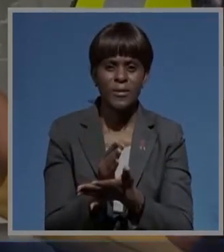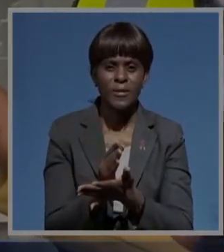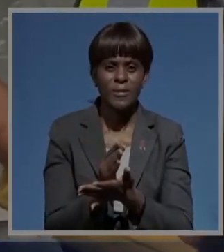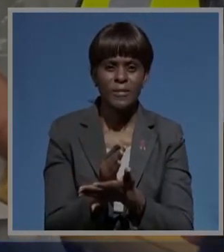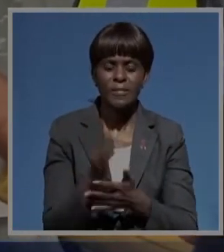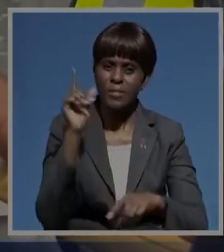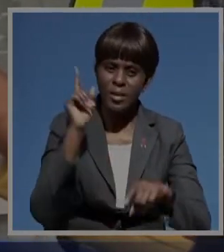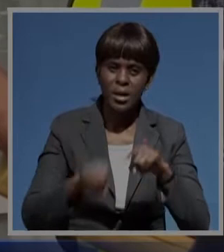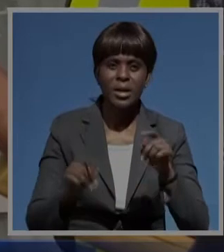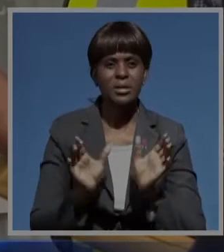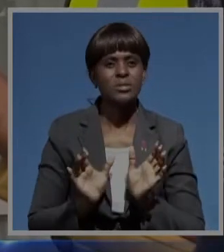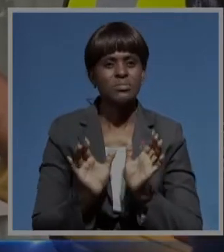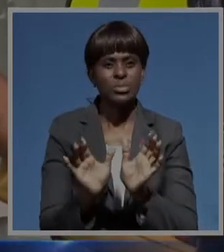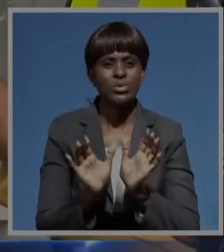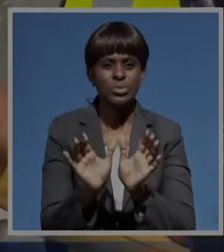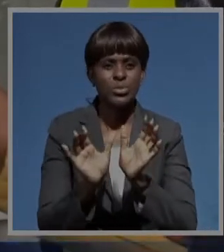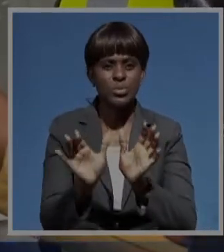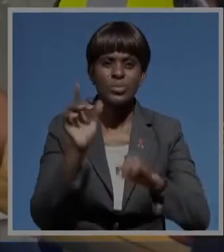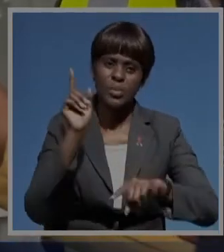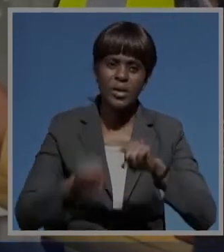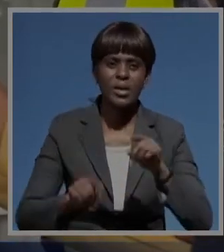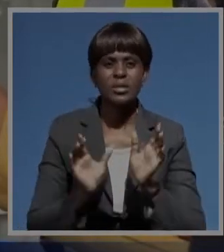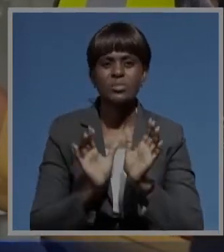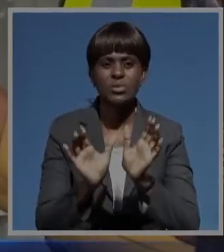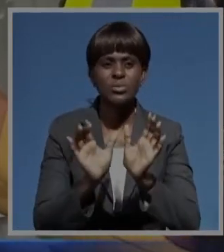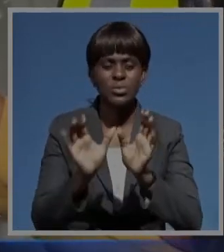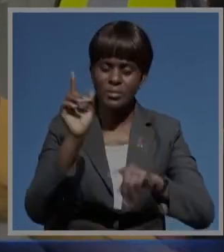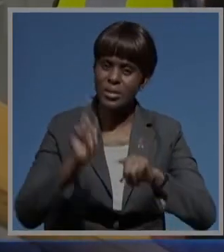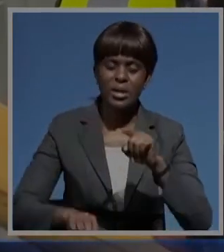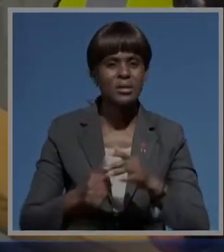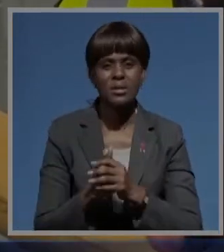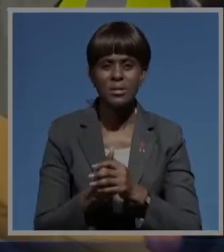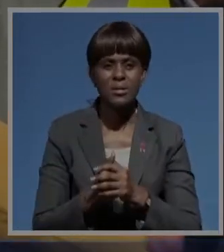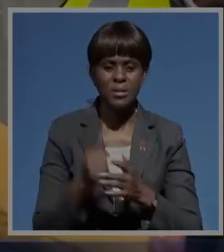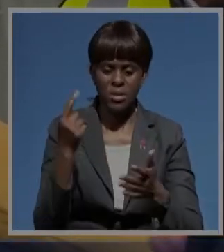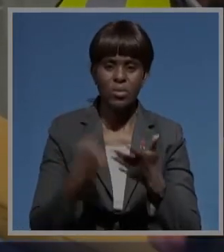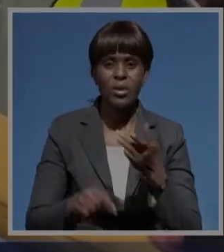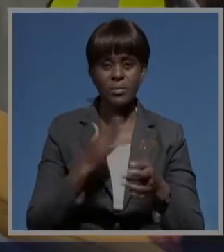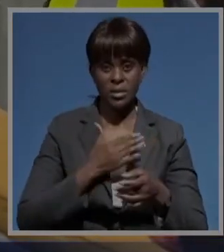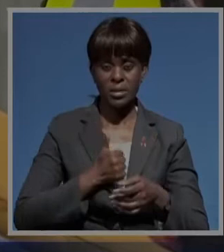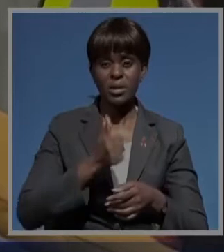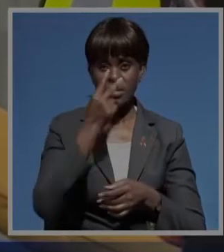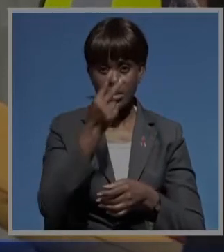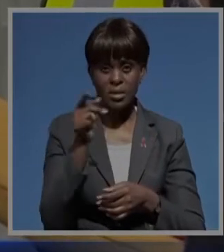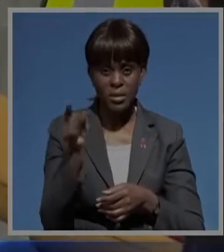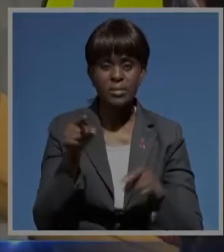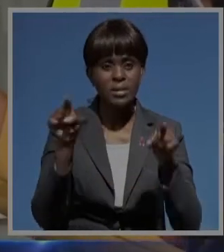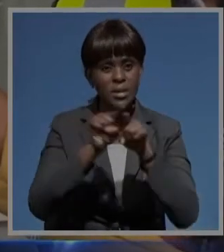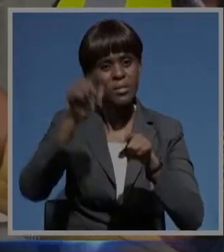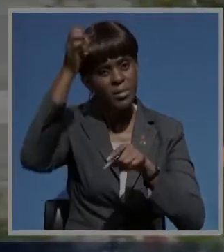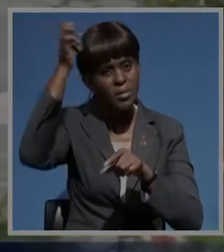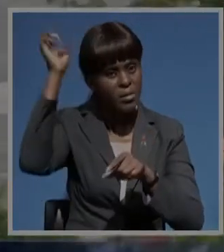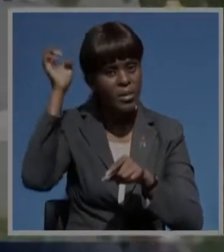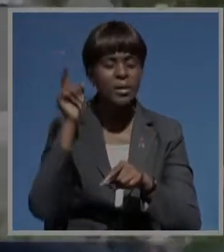So you can't push further, really. You can't push further. What we may see is that even Ethiopian Airlines may